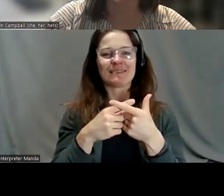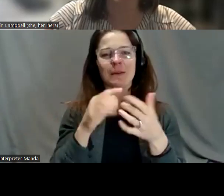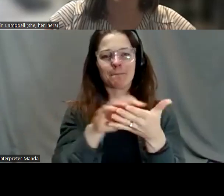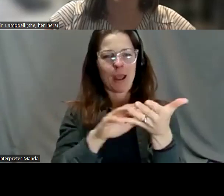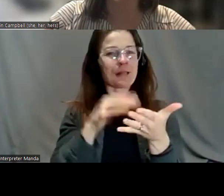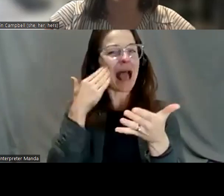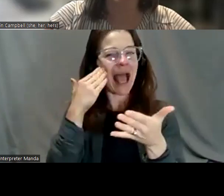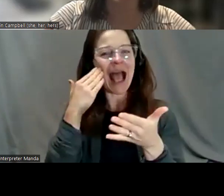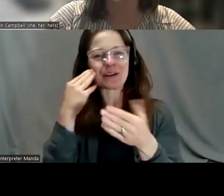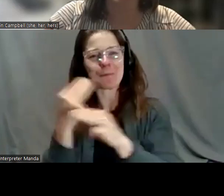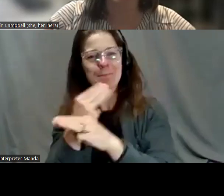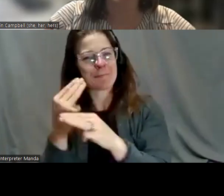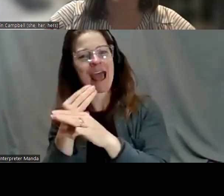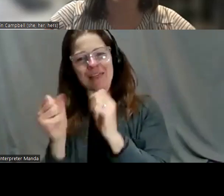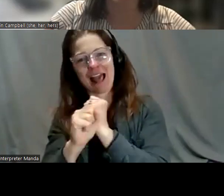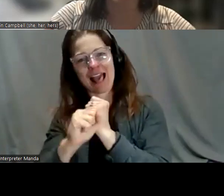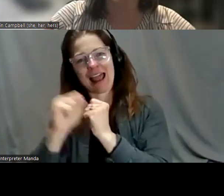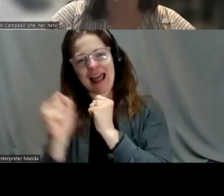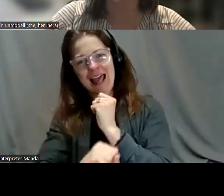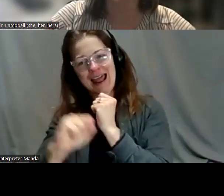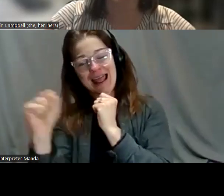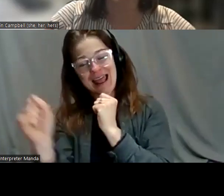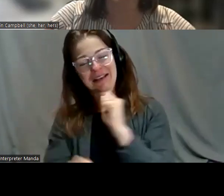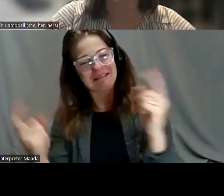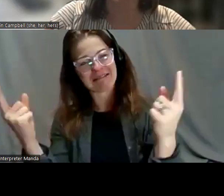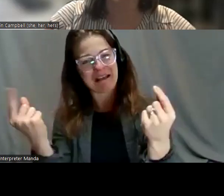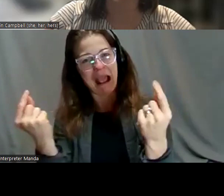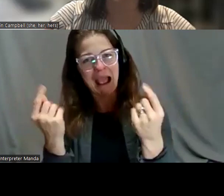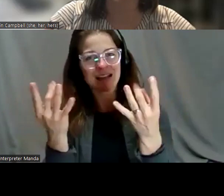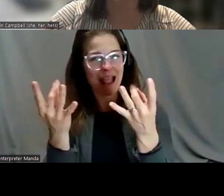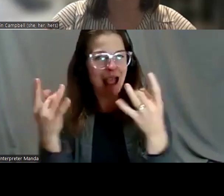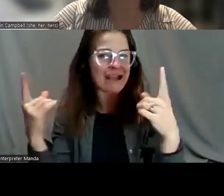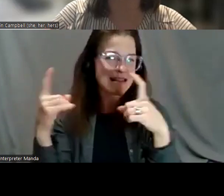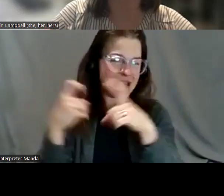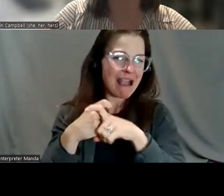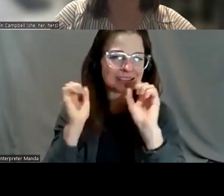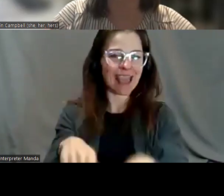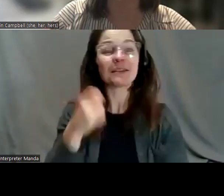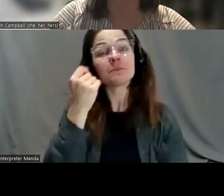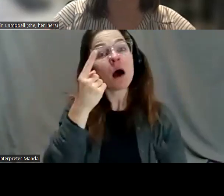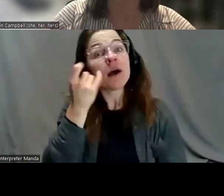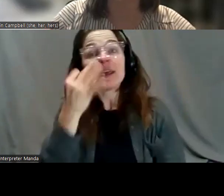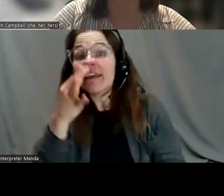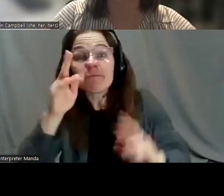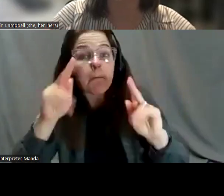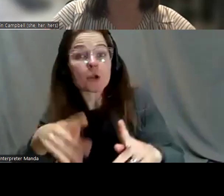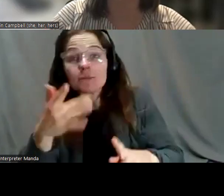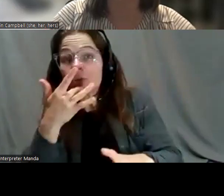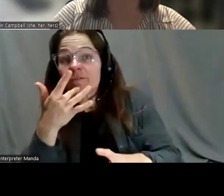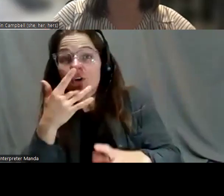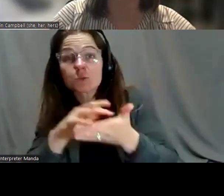equations can be very long and complex. But again, if that kid prefers Braille